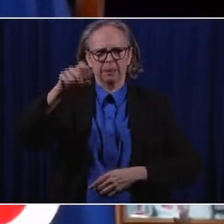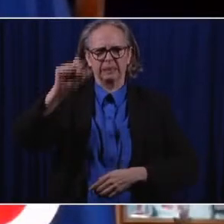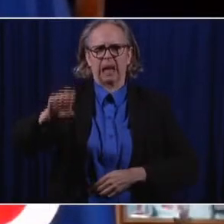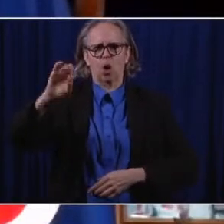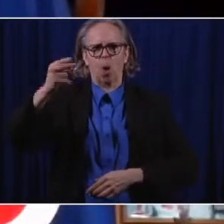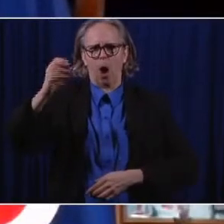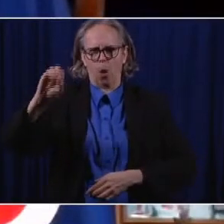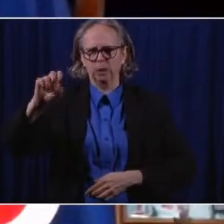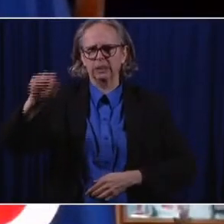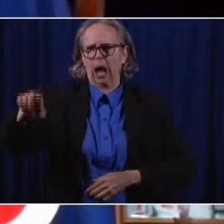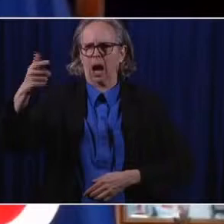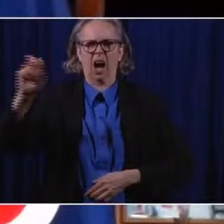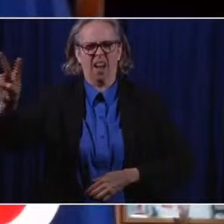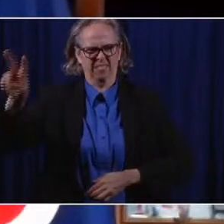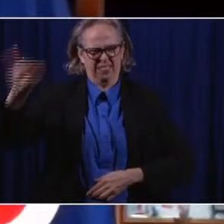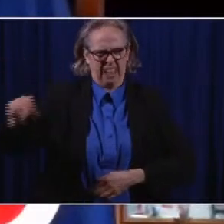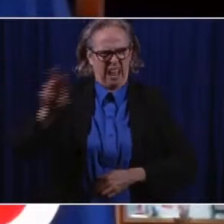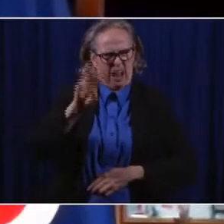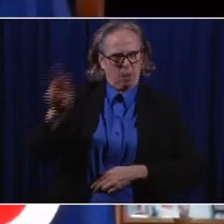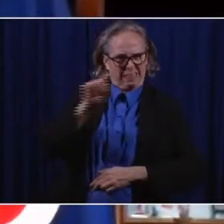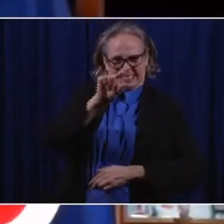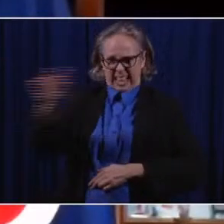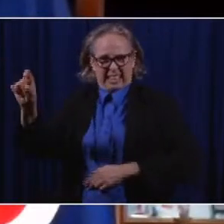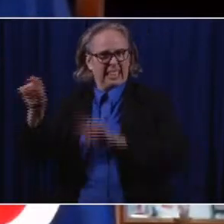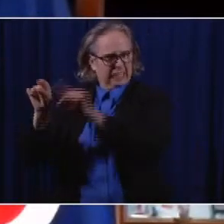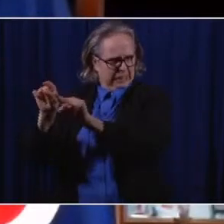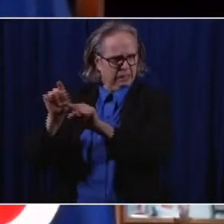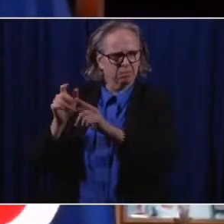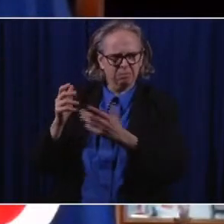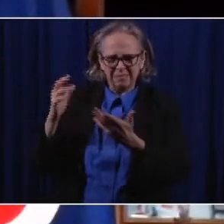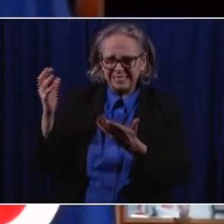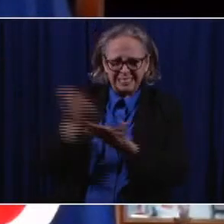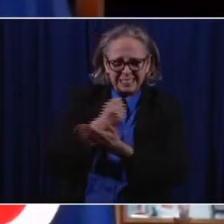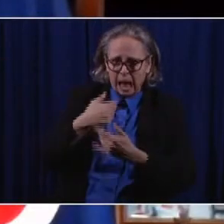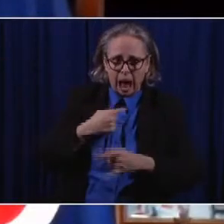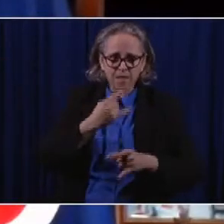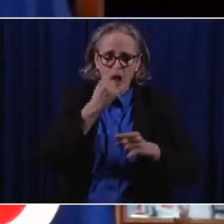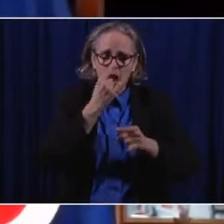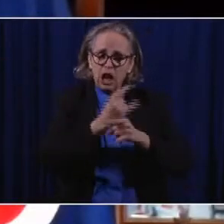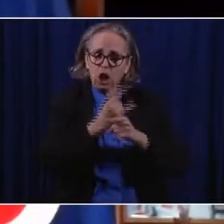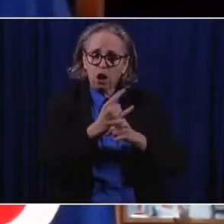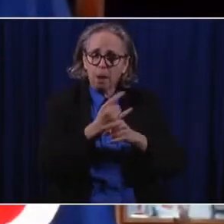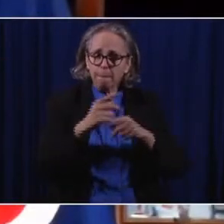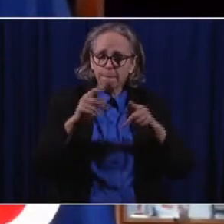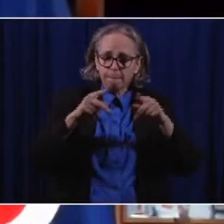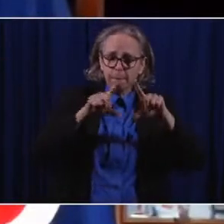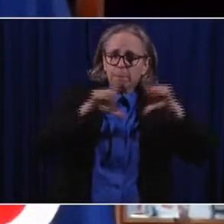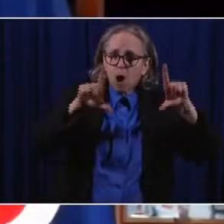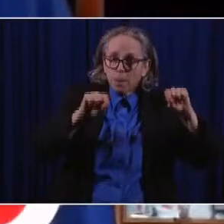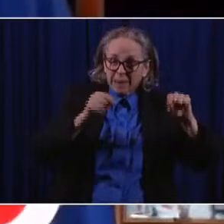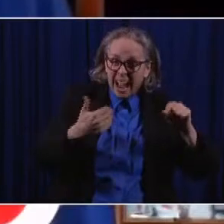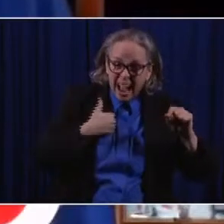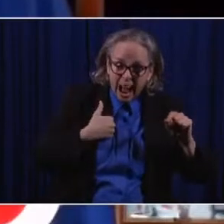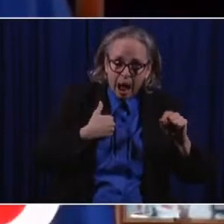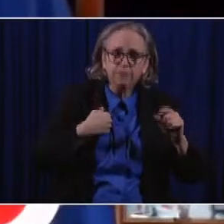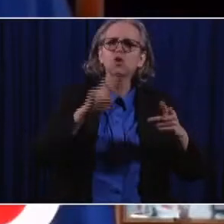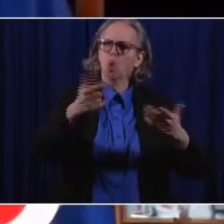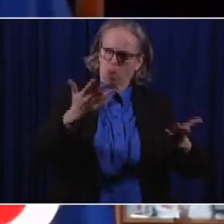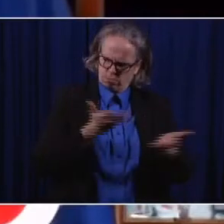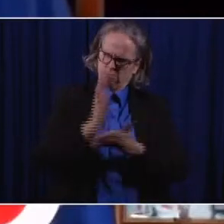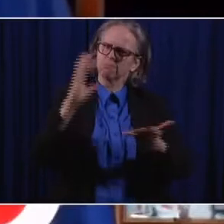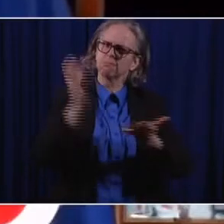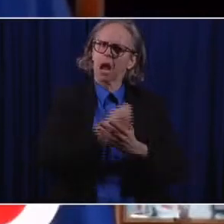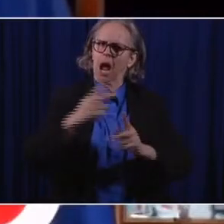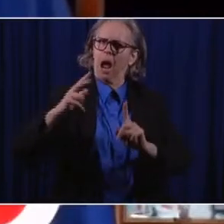and how you would apply. But anybody who's a liquor permit holder, any one of those 30 liquor permit holders is eligible, and we encourage you to